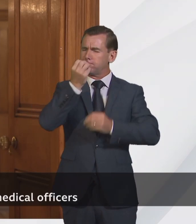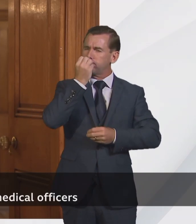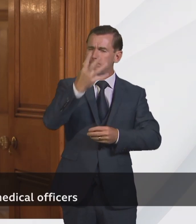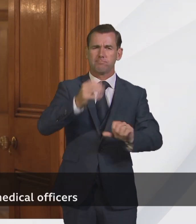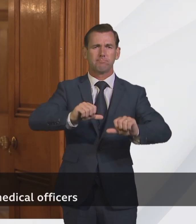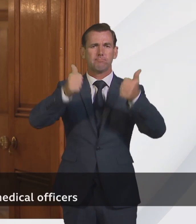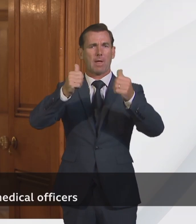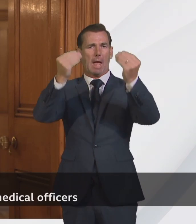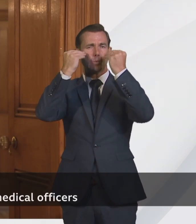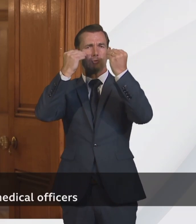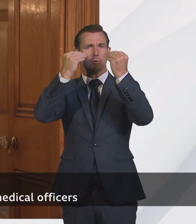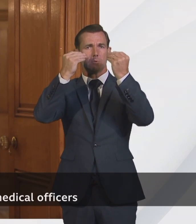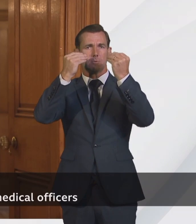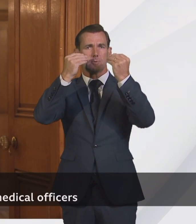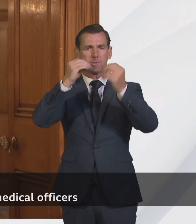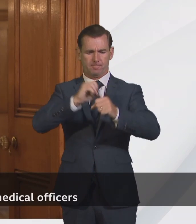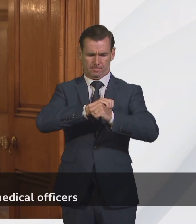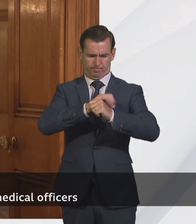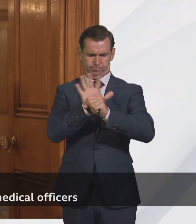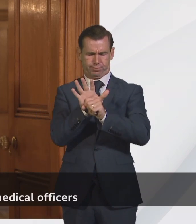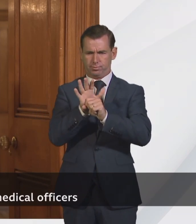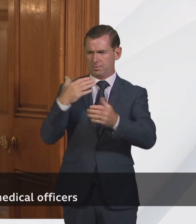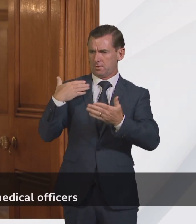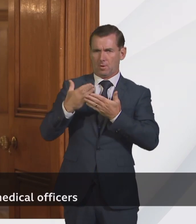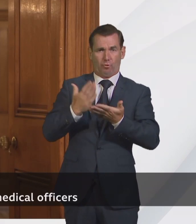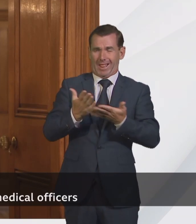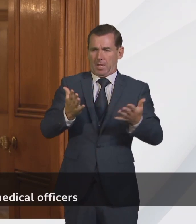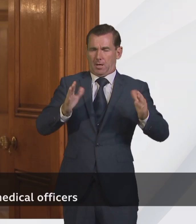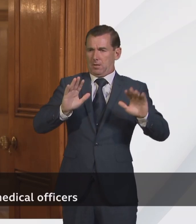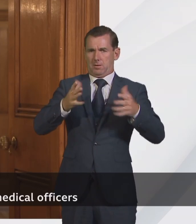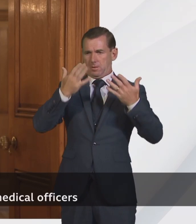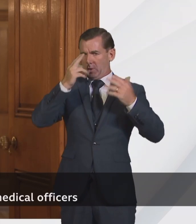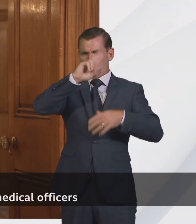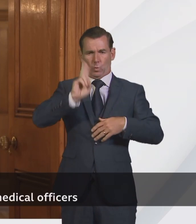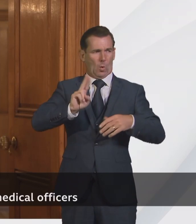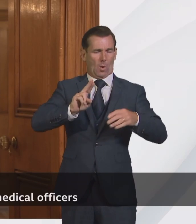The pandemic has dealt an unprecedented shock to our education